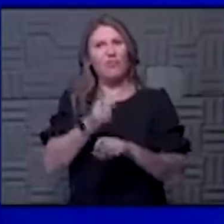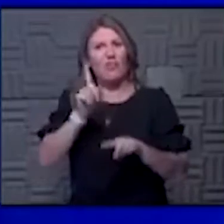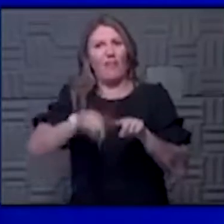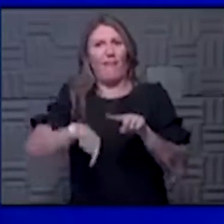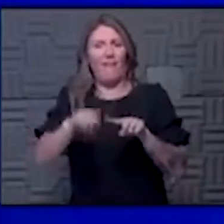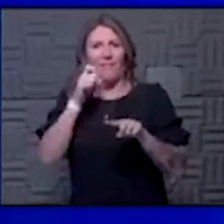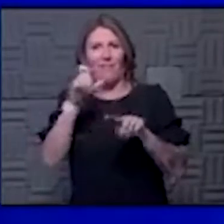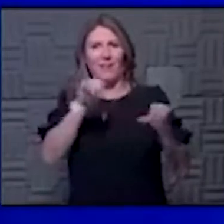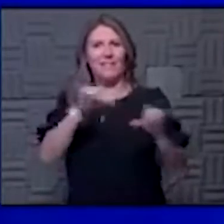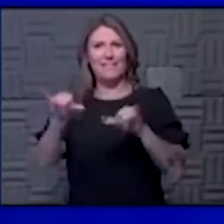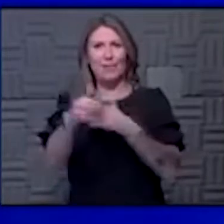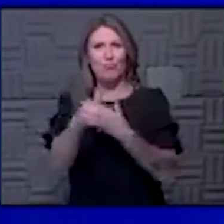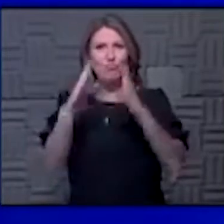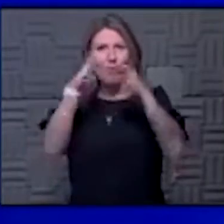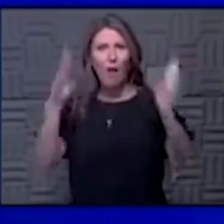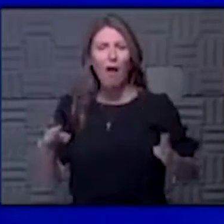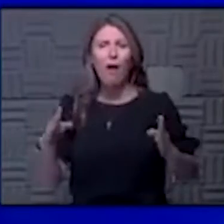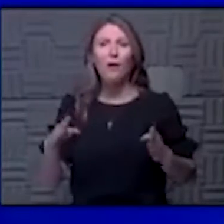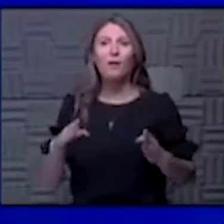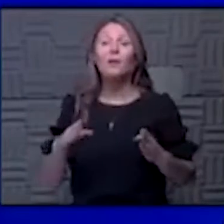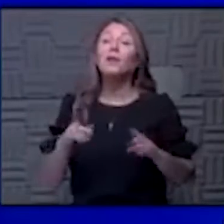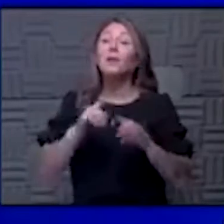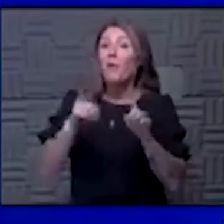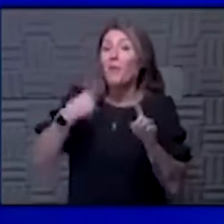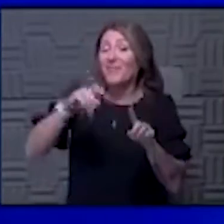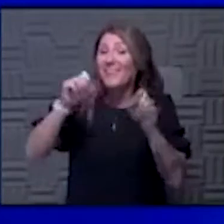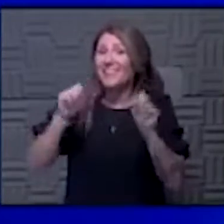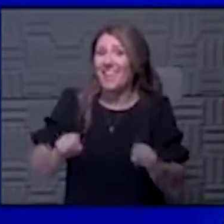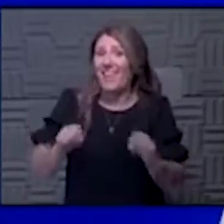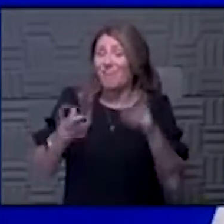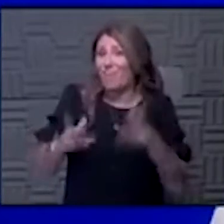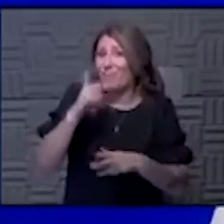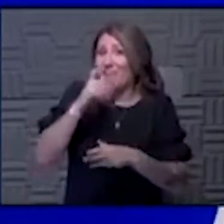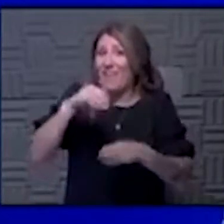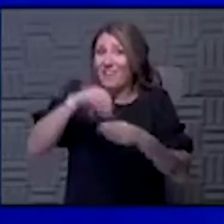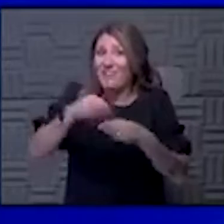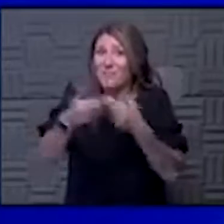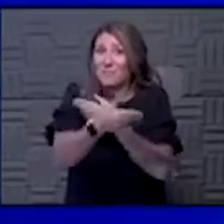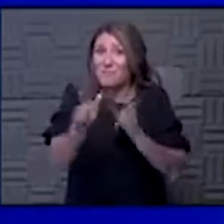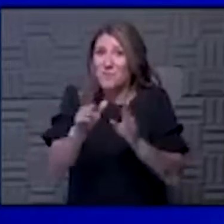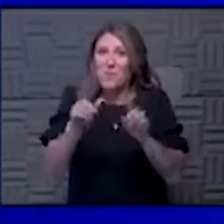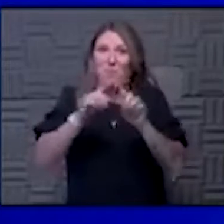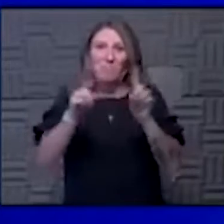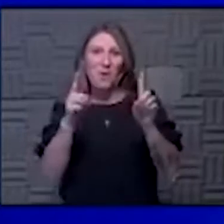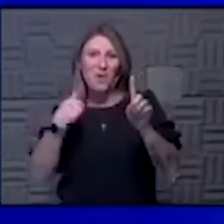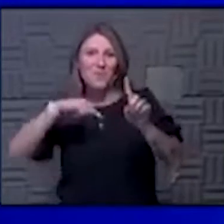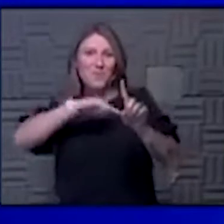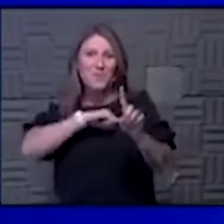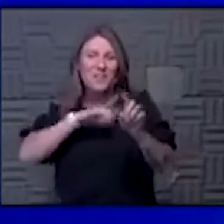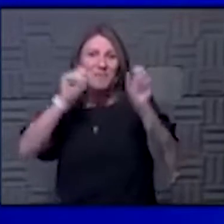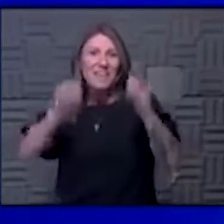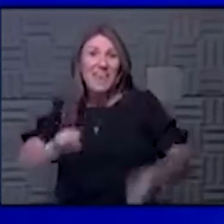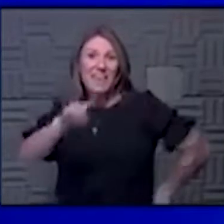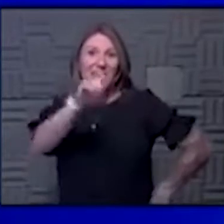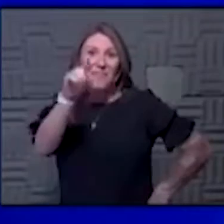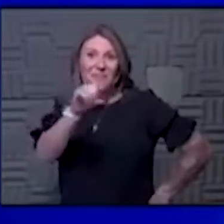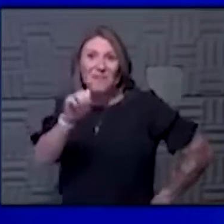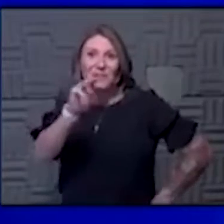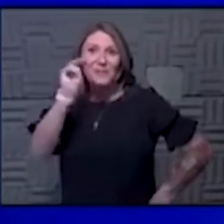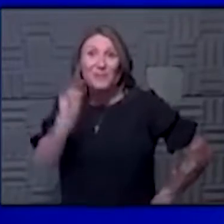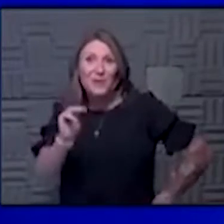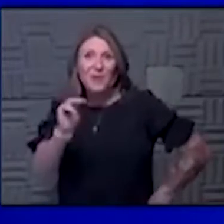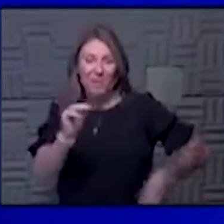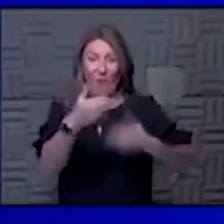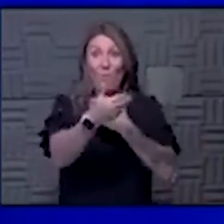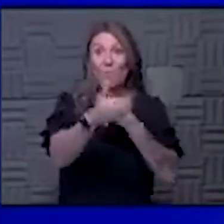room. But we can do that this year because we may not be in the room, but we can be in the Zoom. That's not bad, right?